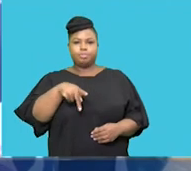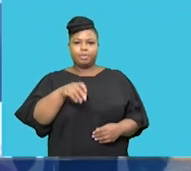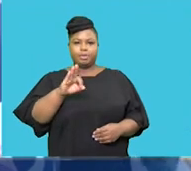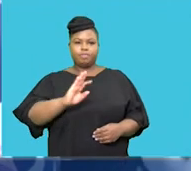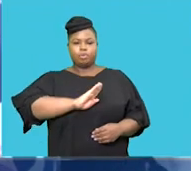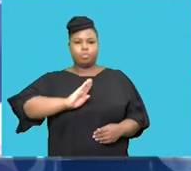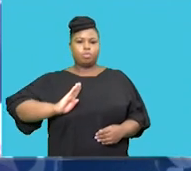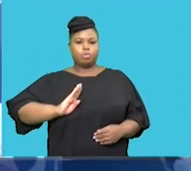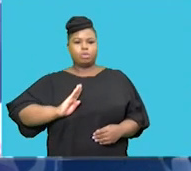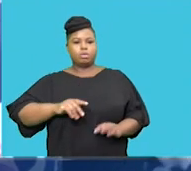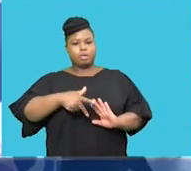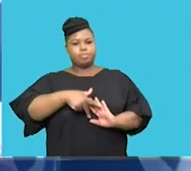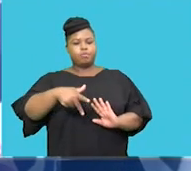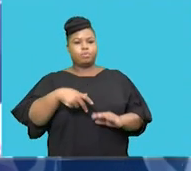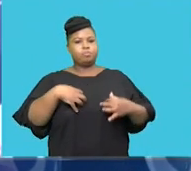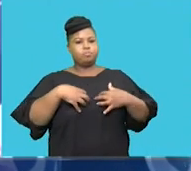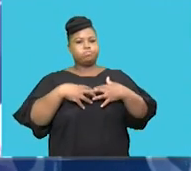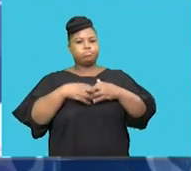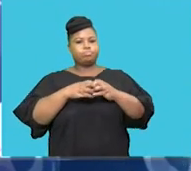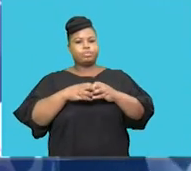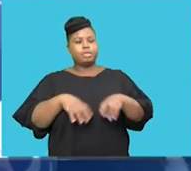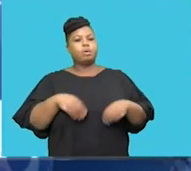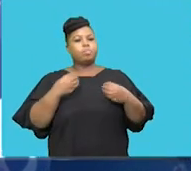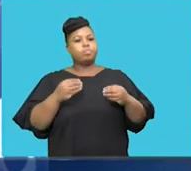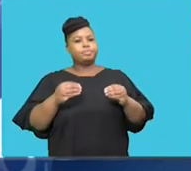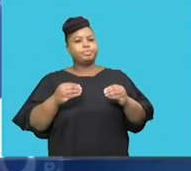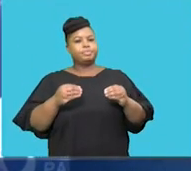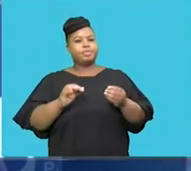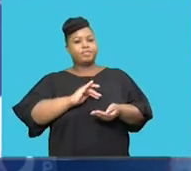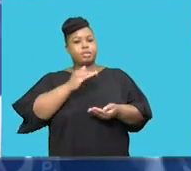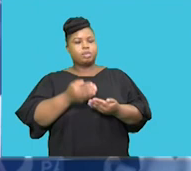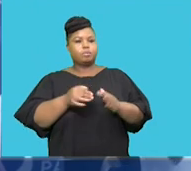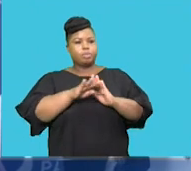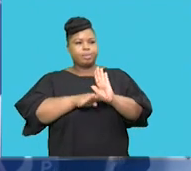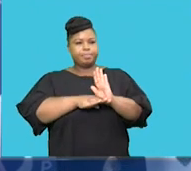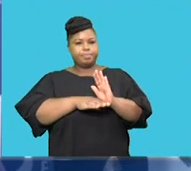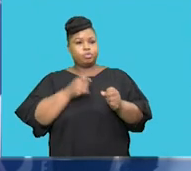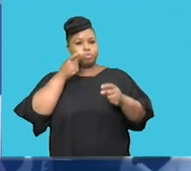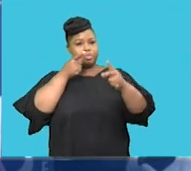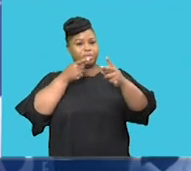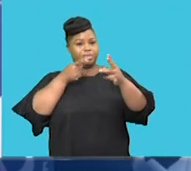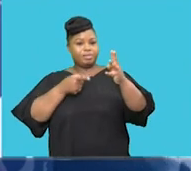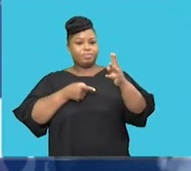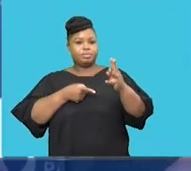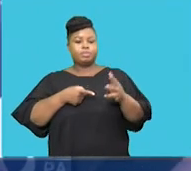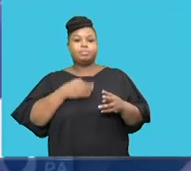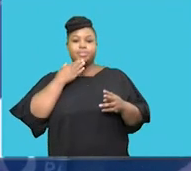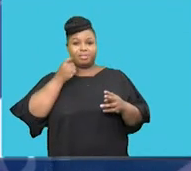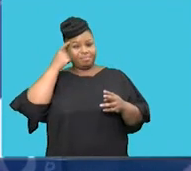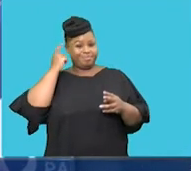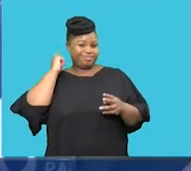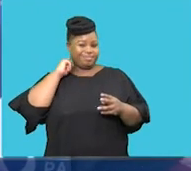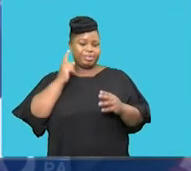the Entrepreneur Empowerment Property Fund program. The objective, and please note the date,